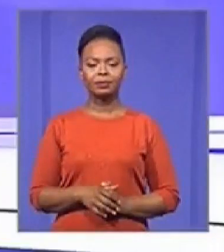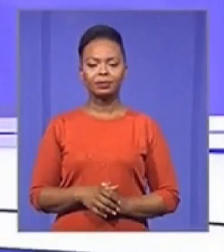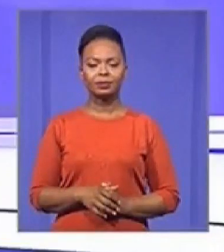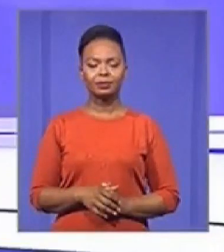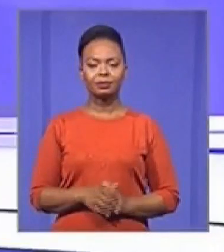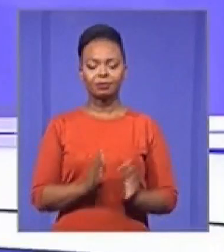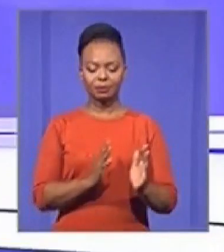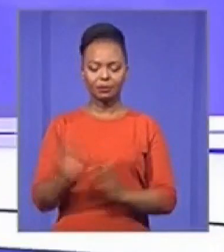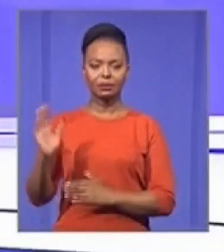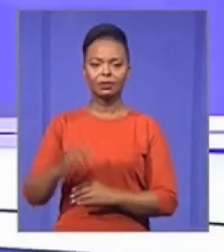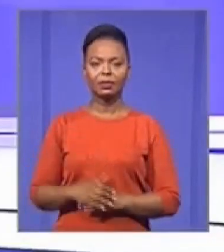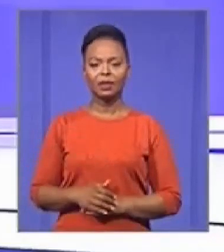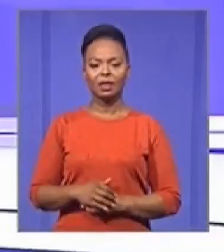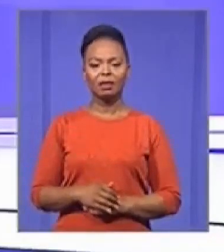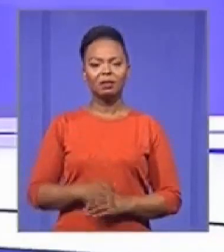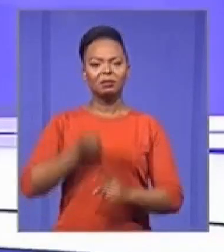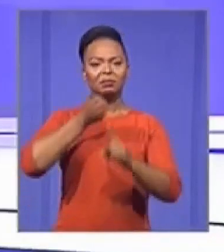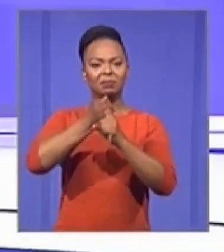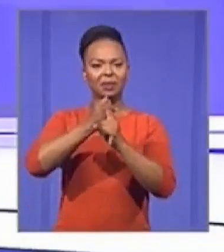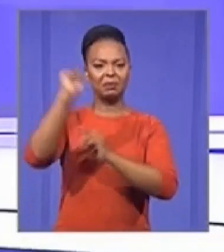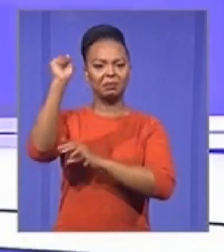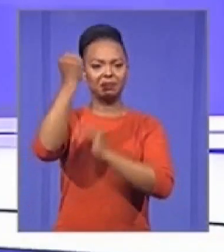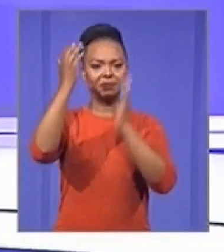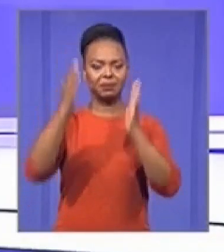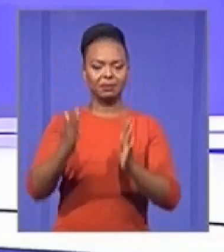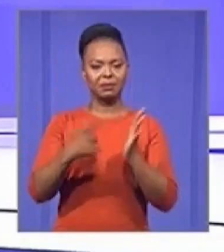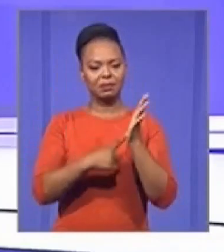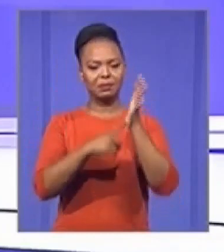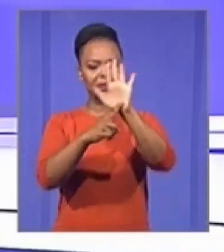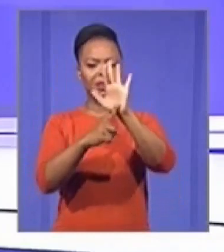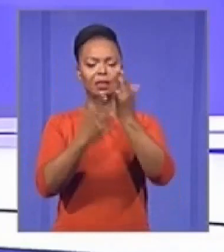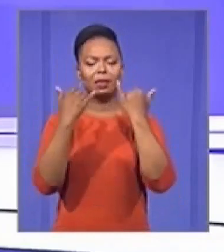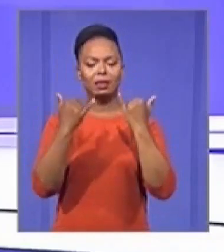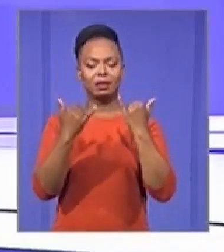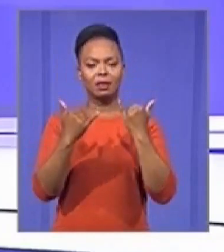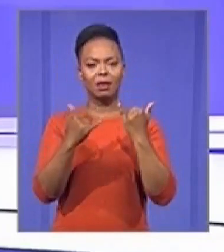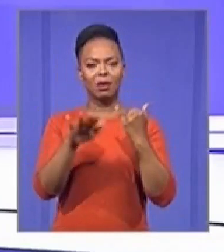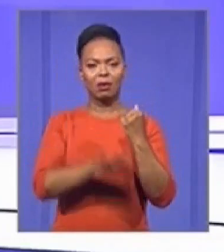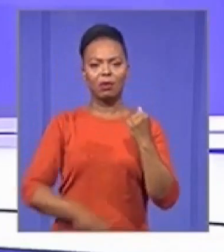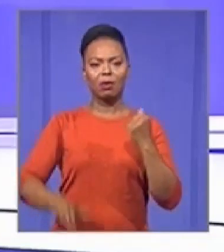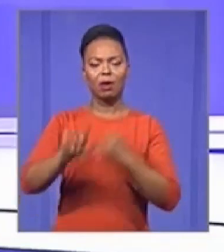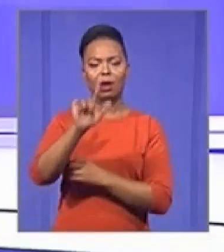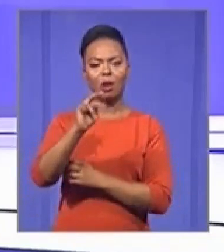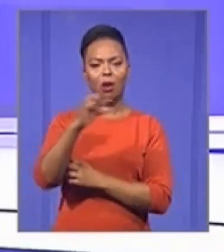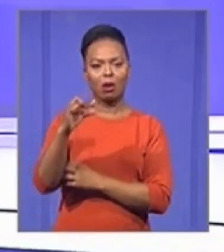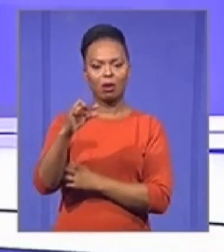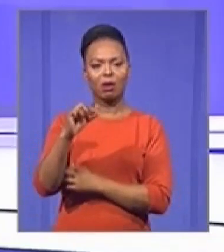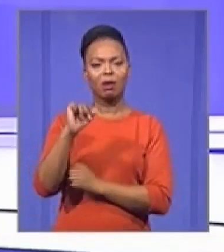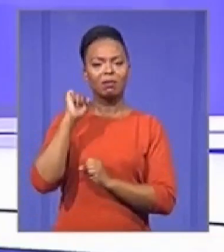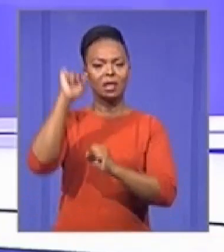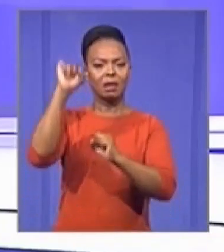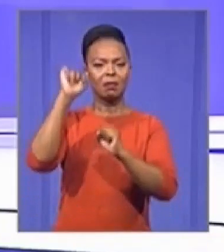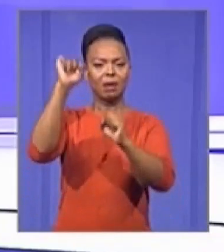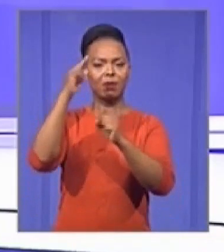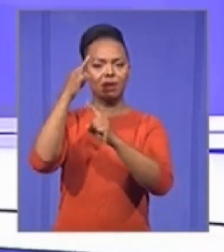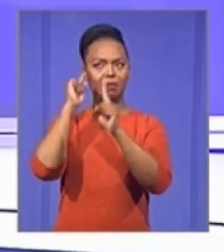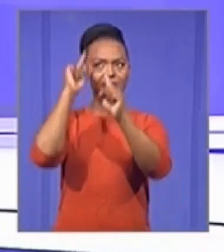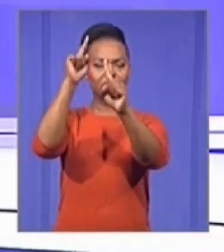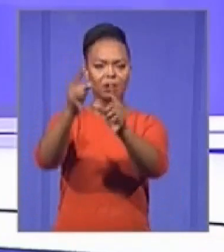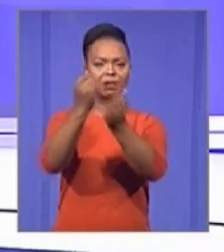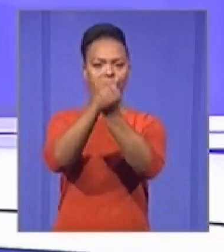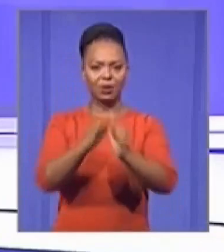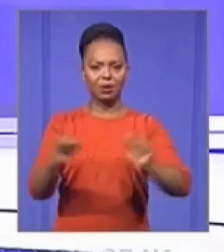Ka ho le leng nalane ya leeto la tokoloho e bontshwa ka bonono seseng sa botjhaba sa Long March to Freedom. Sebaka sa Century